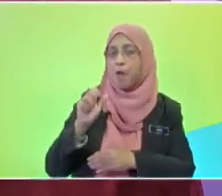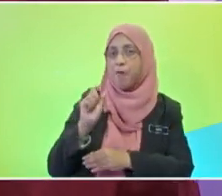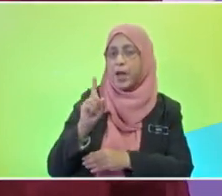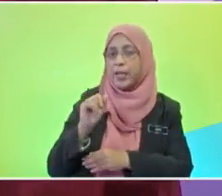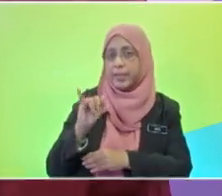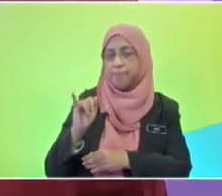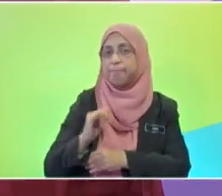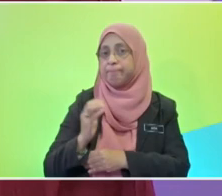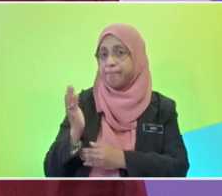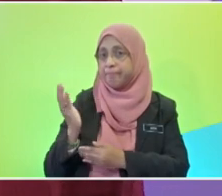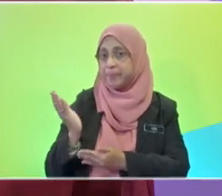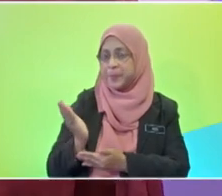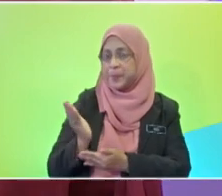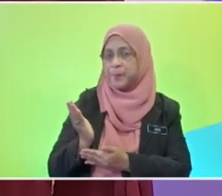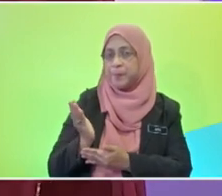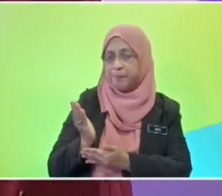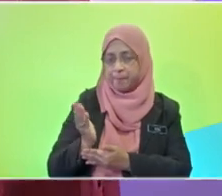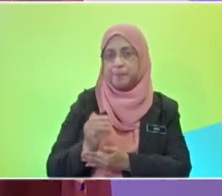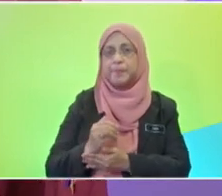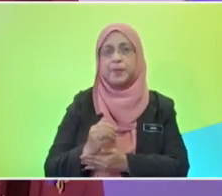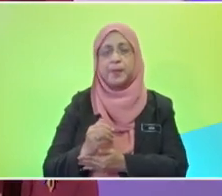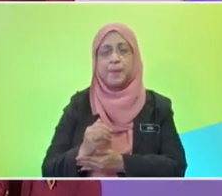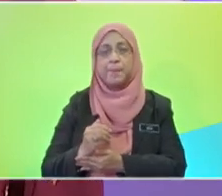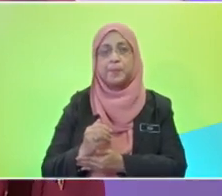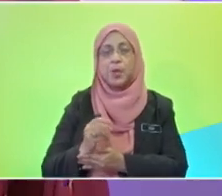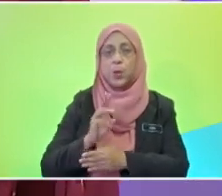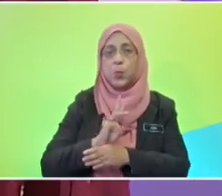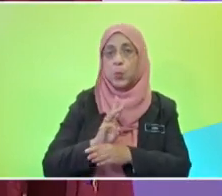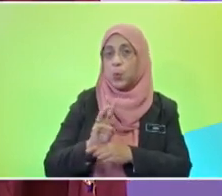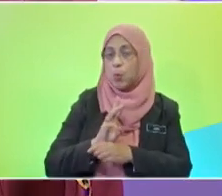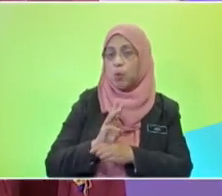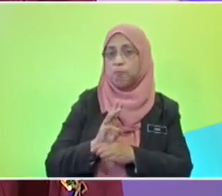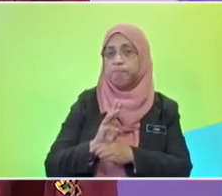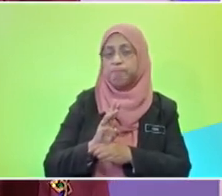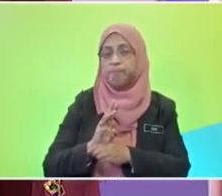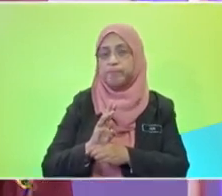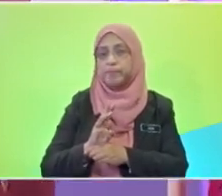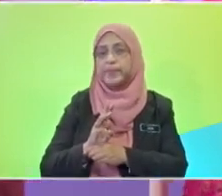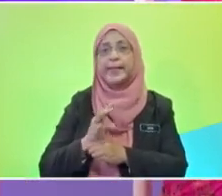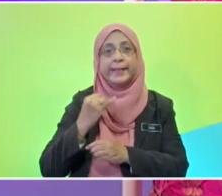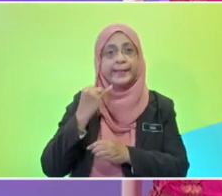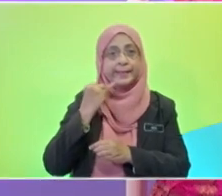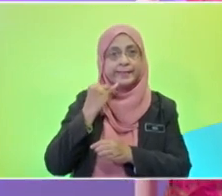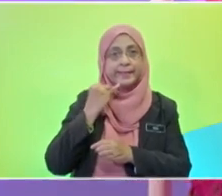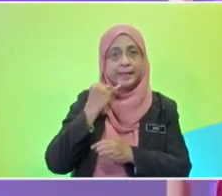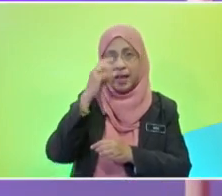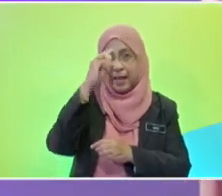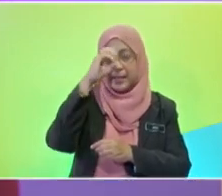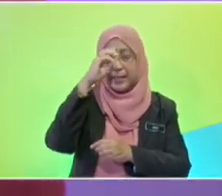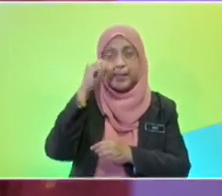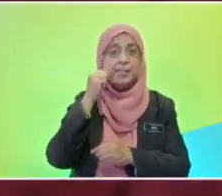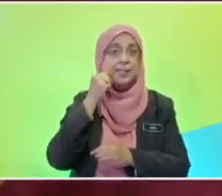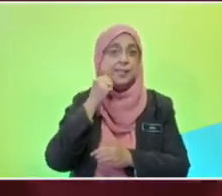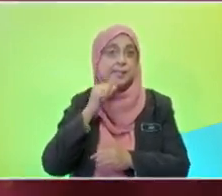heard of this word. Pavade. Okay, pavade is worn by Indian girls, little girls.